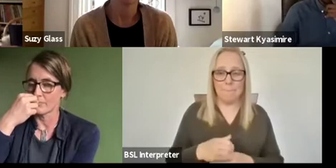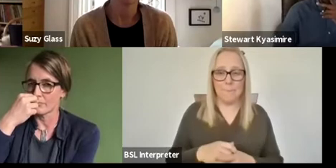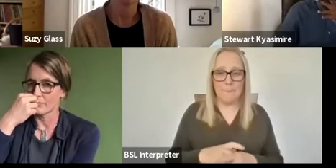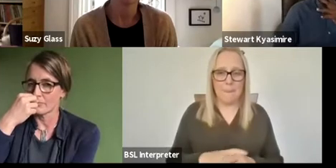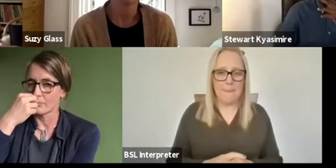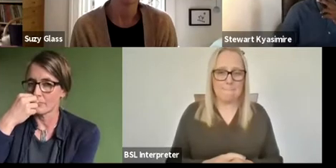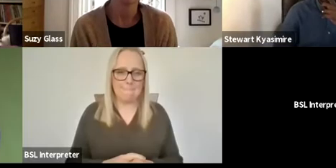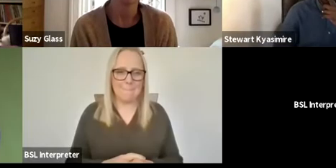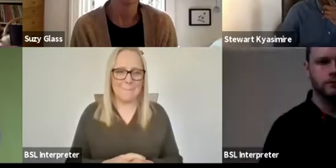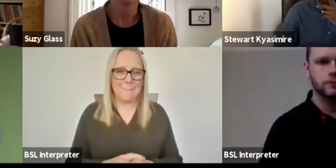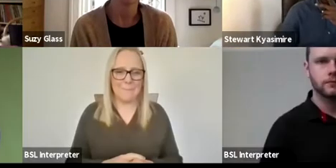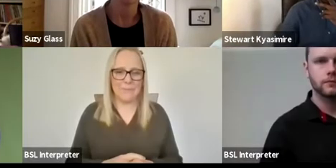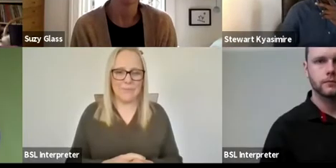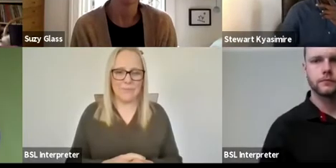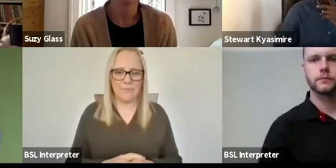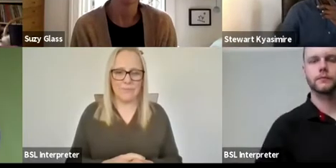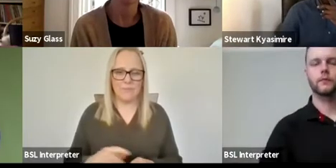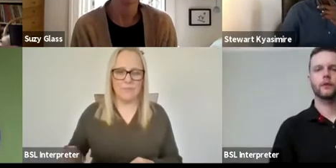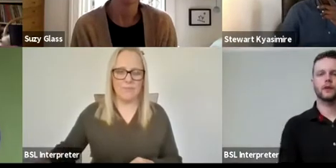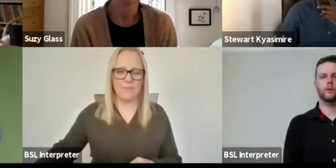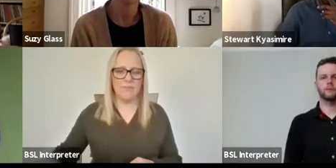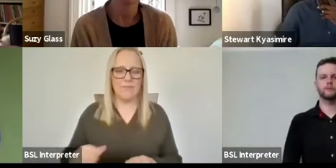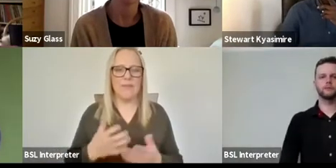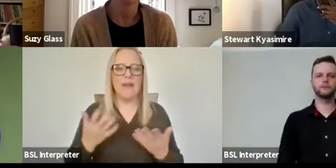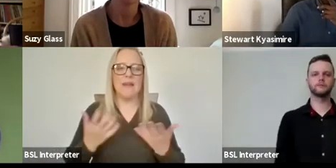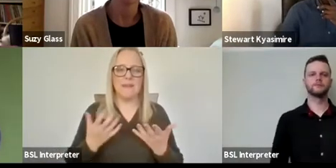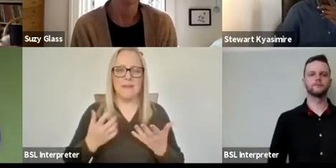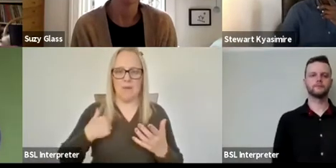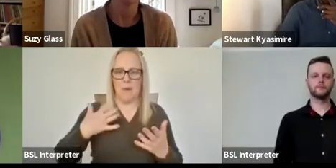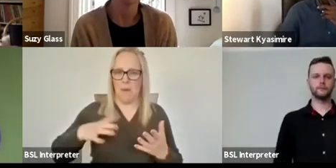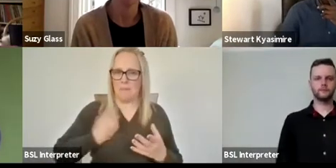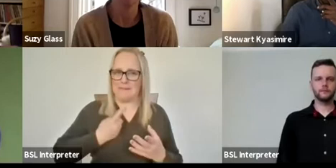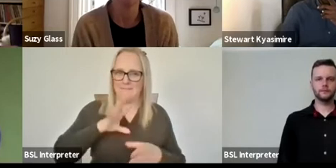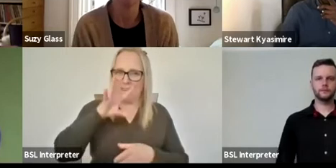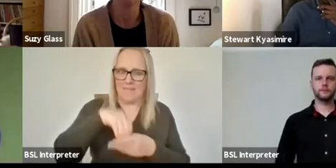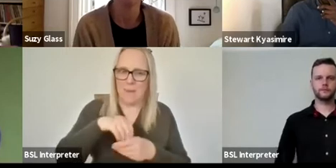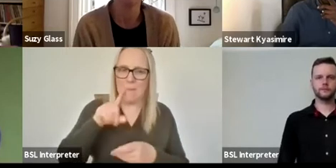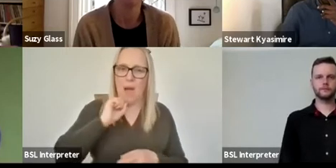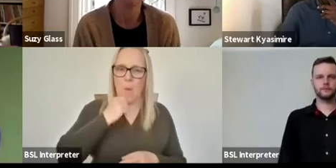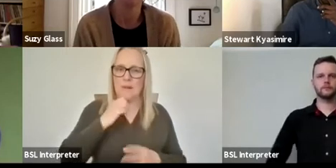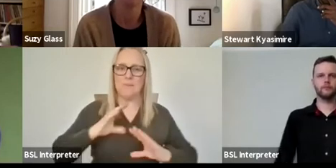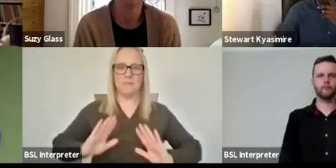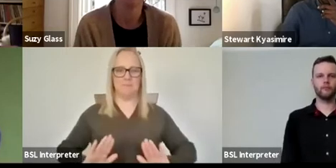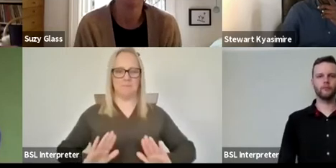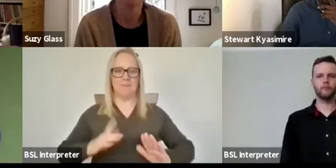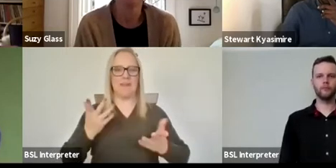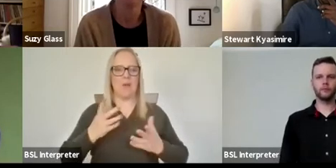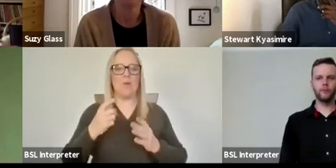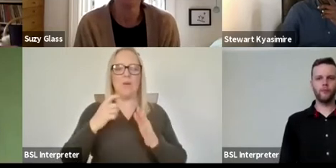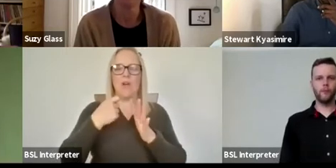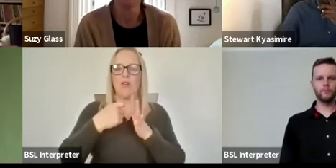thank you and now of course i'm longing to join in with this conversation but i'm going to be a good chair and bring kareen in